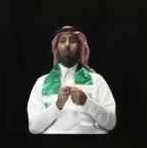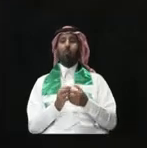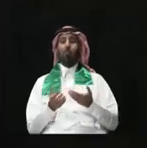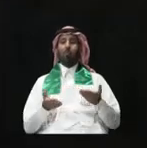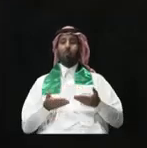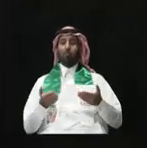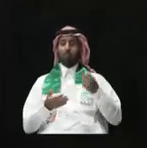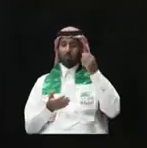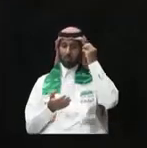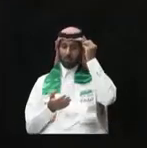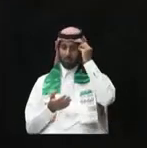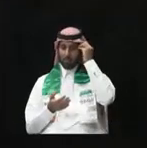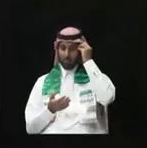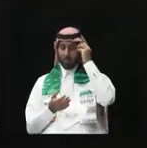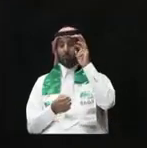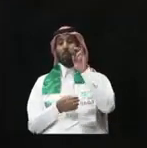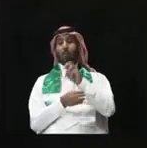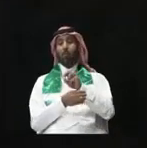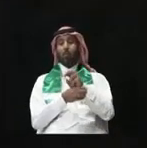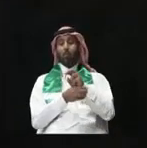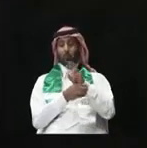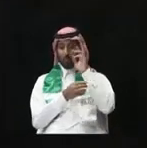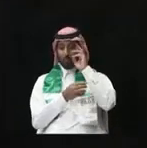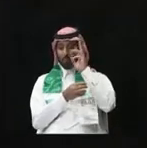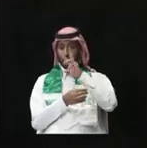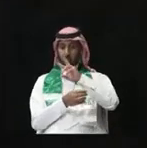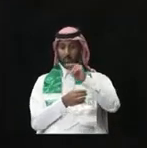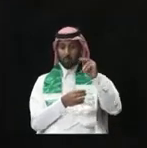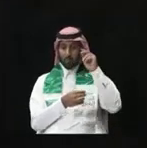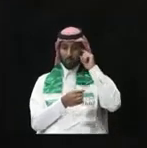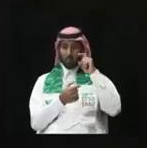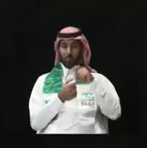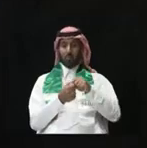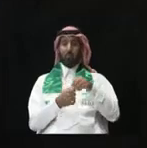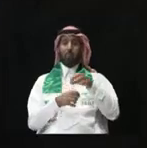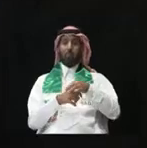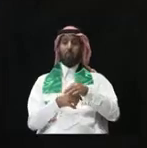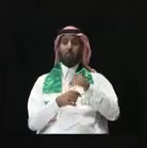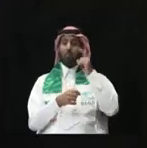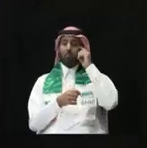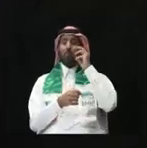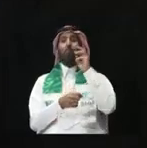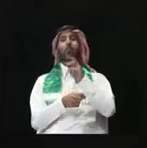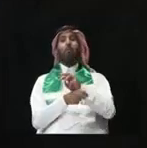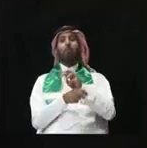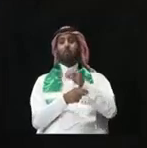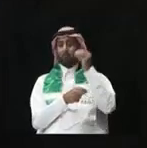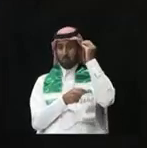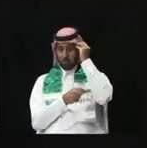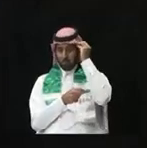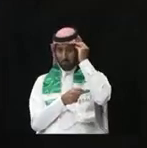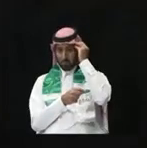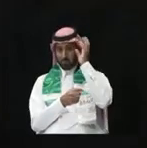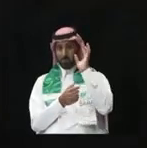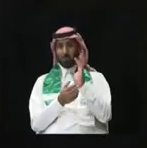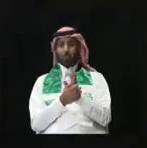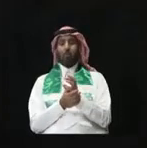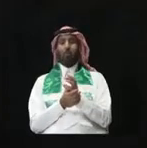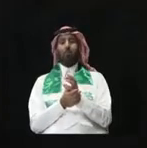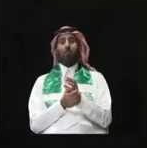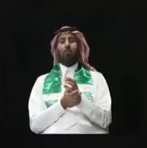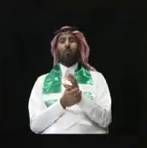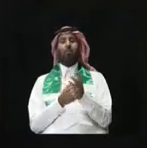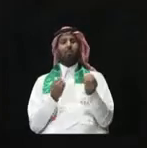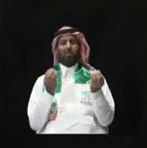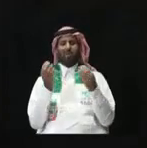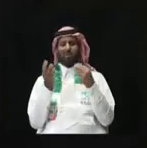information, education, how you contact with people, education, learning and studying, and information,